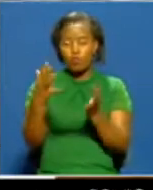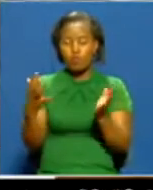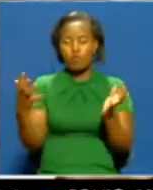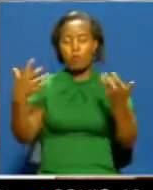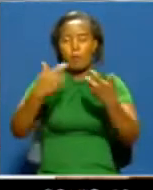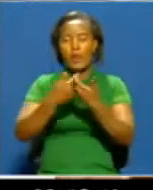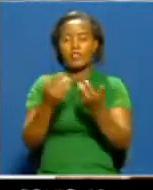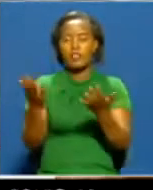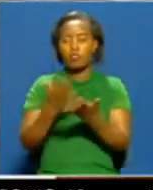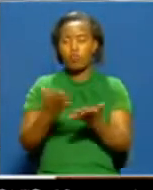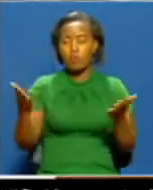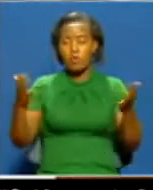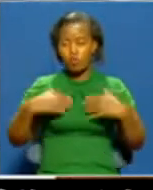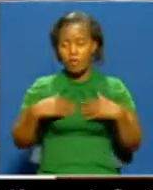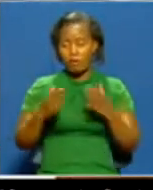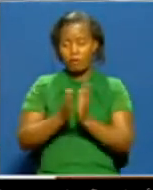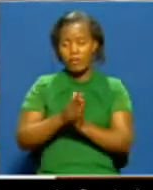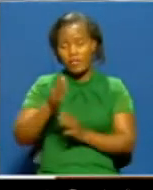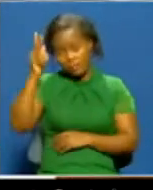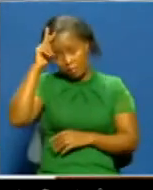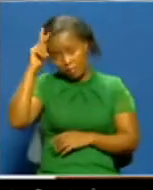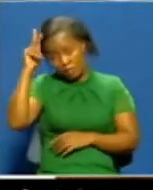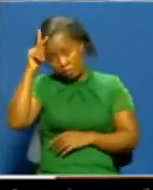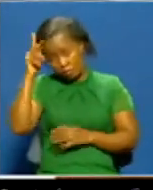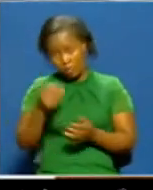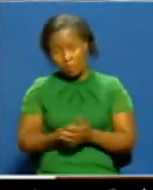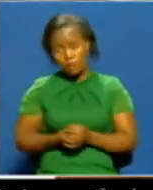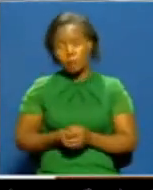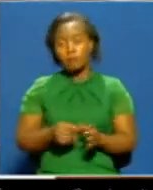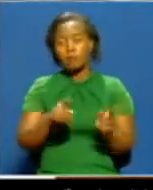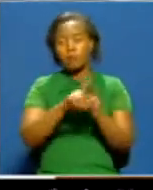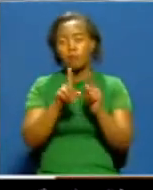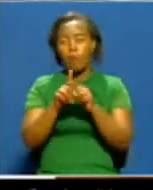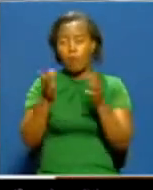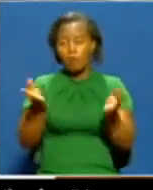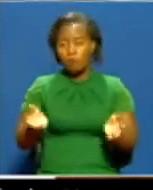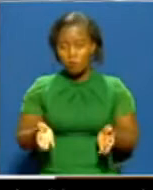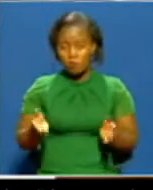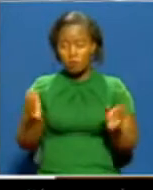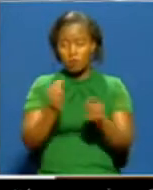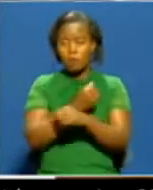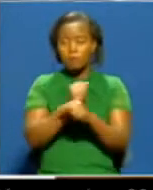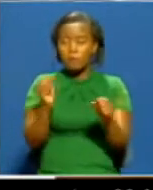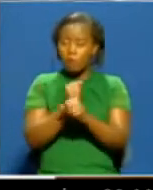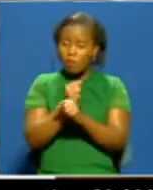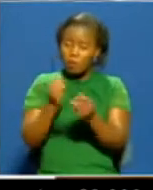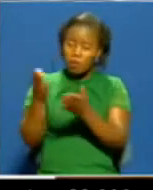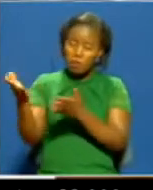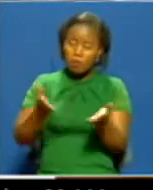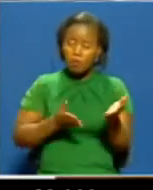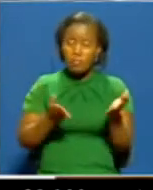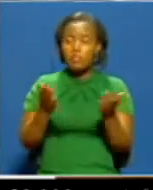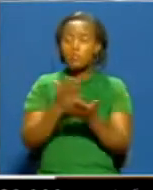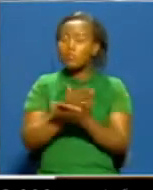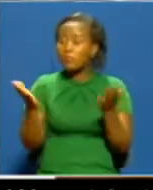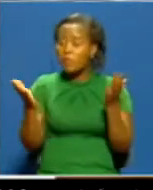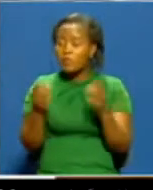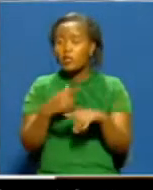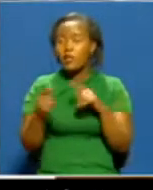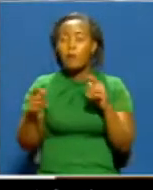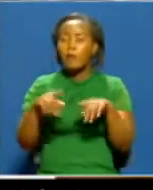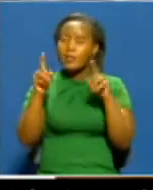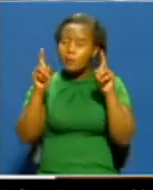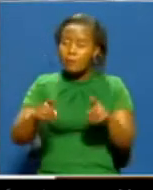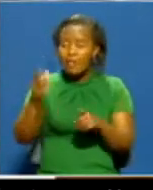with the knowledge we have. And then don't forget, you cannot bring equipment here unless you know how you are going to take care of that